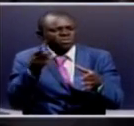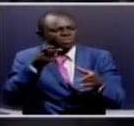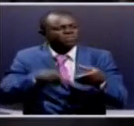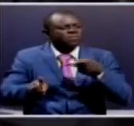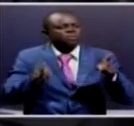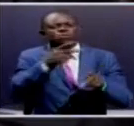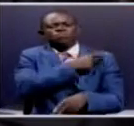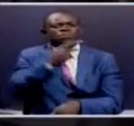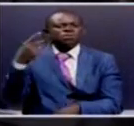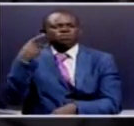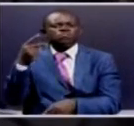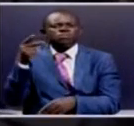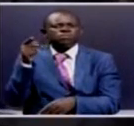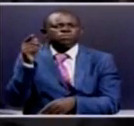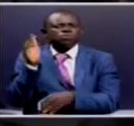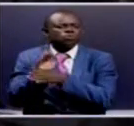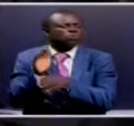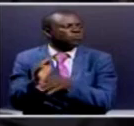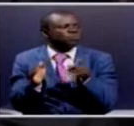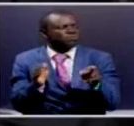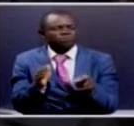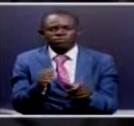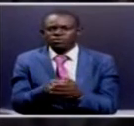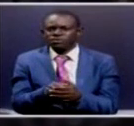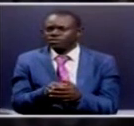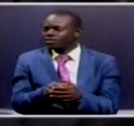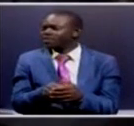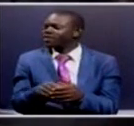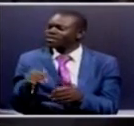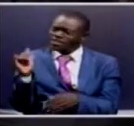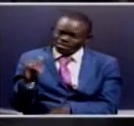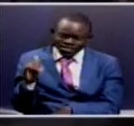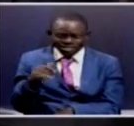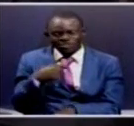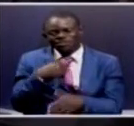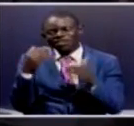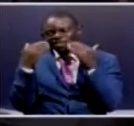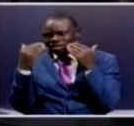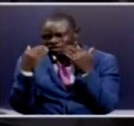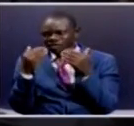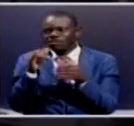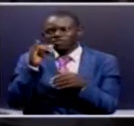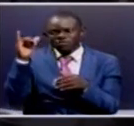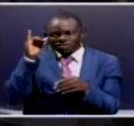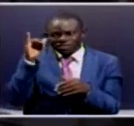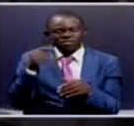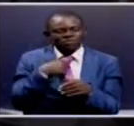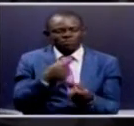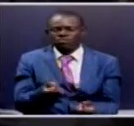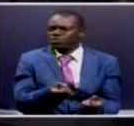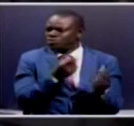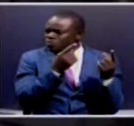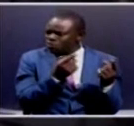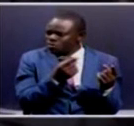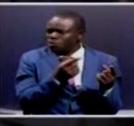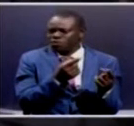farm, and I only came back yesterday, and I've been going through, these arguments. I actually laughed.